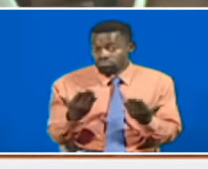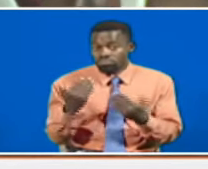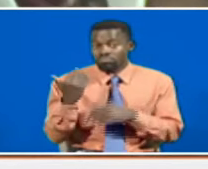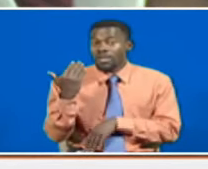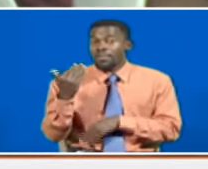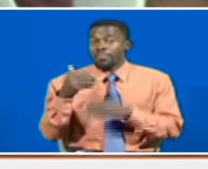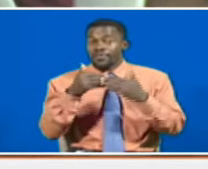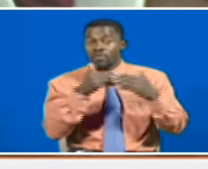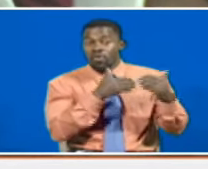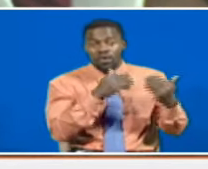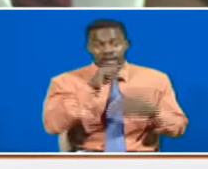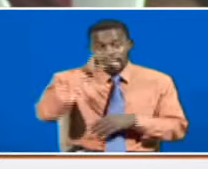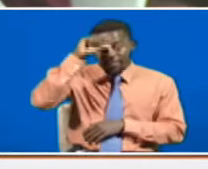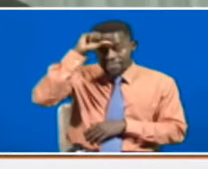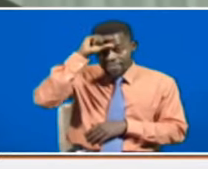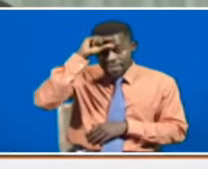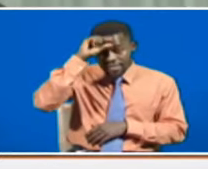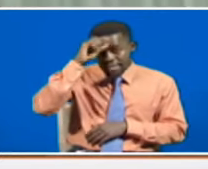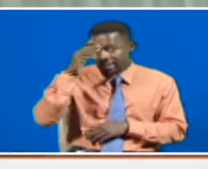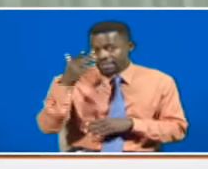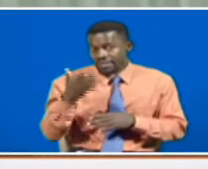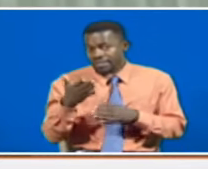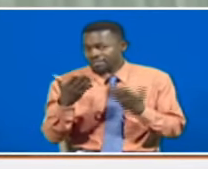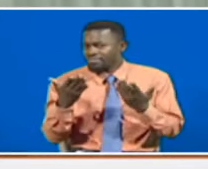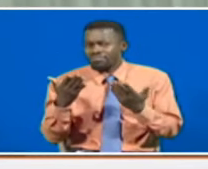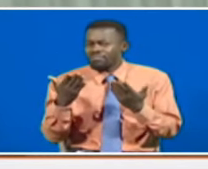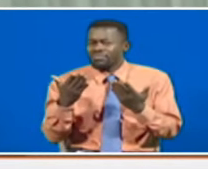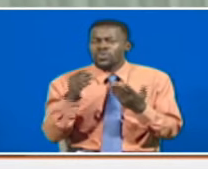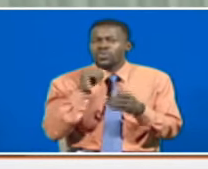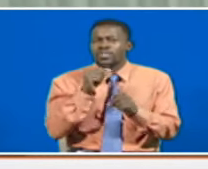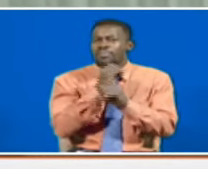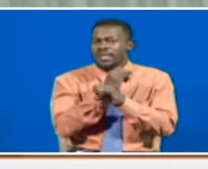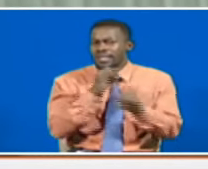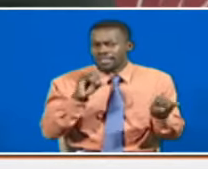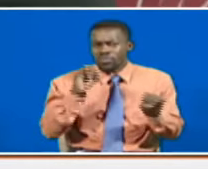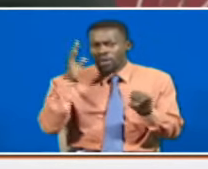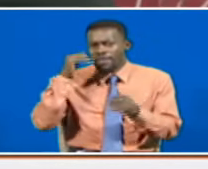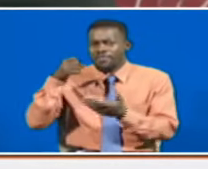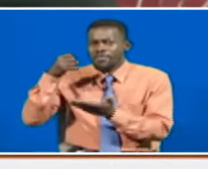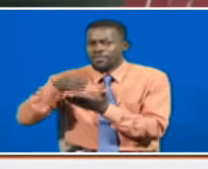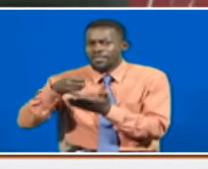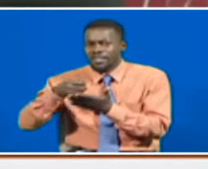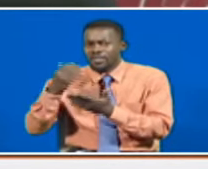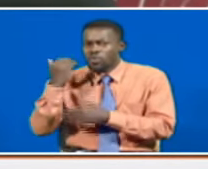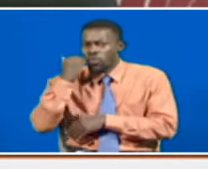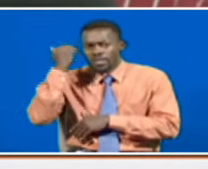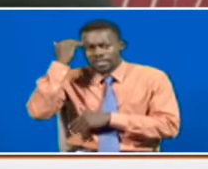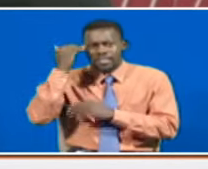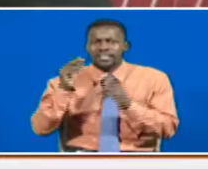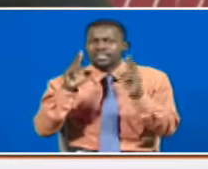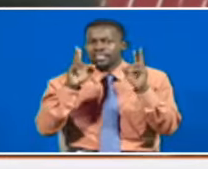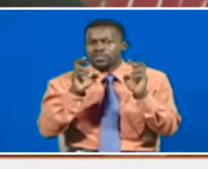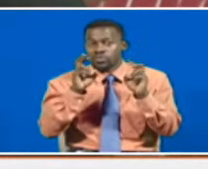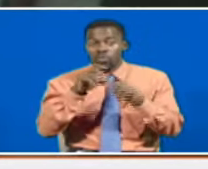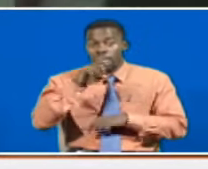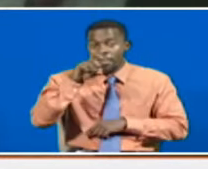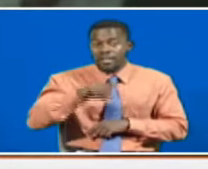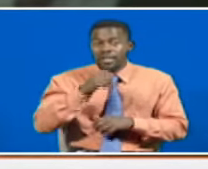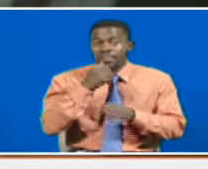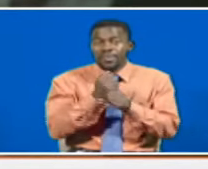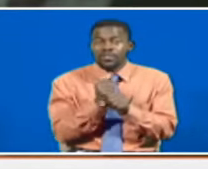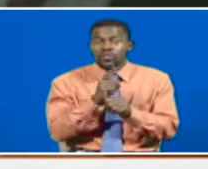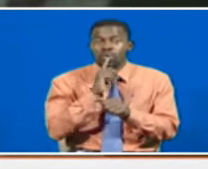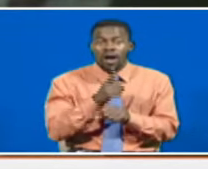of interfering and disregarding the independence of the judiciary and parliament. We have to fight to ensure that we uphold the rule of law,